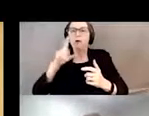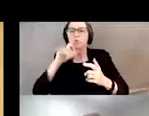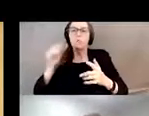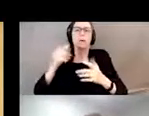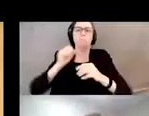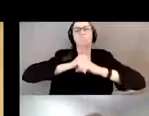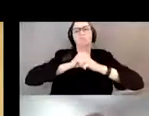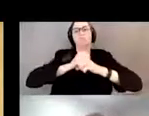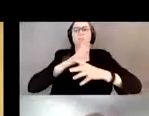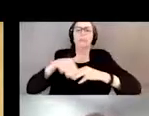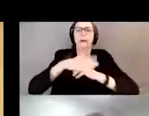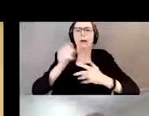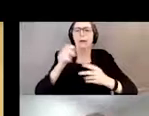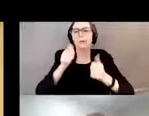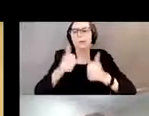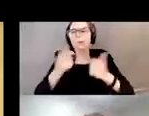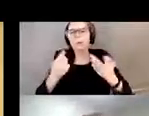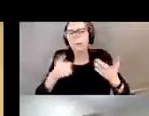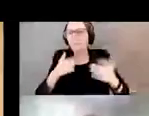this territory.